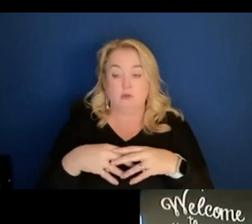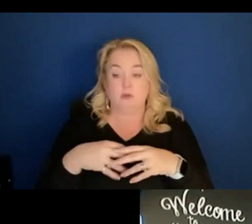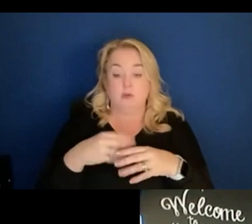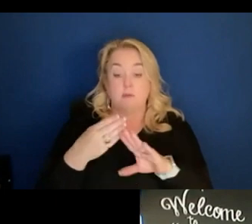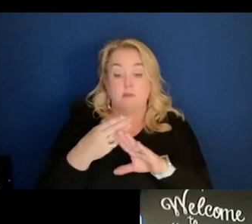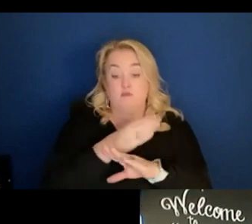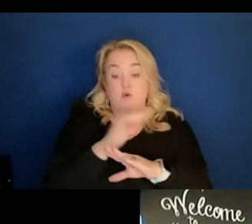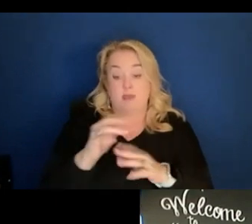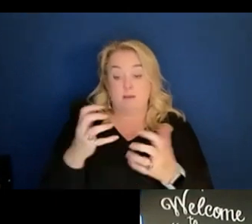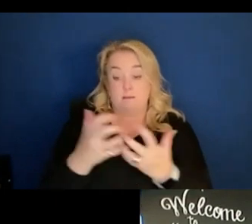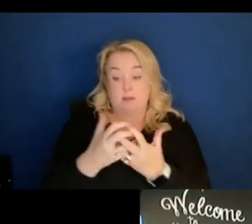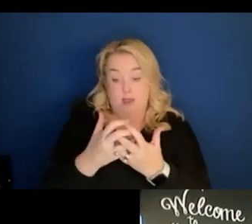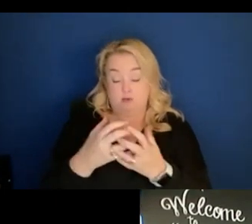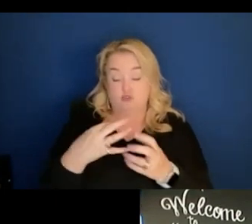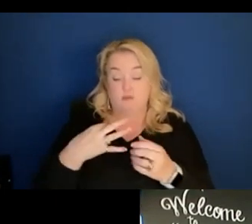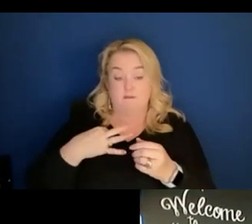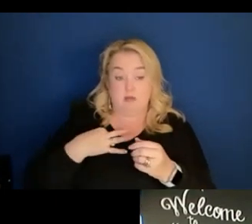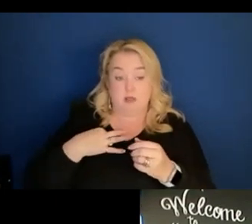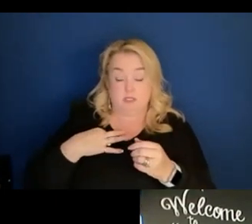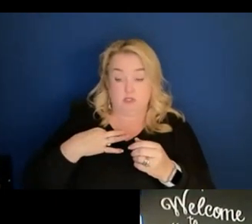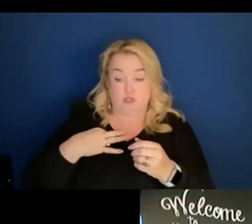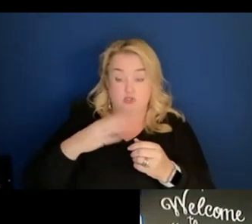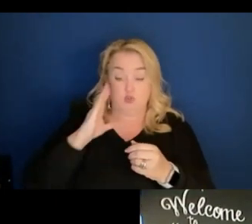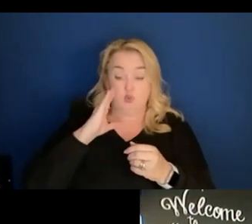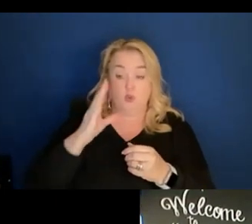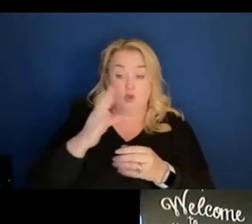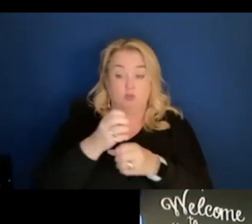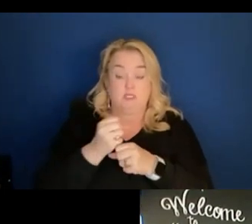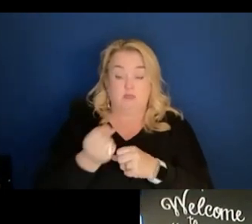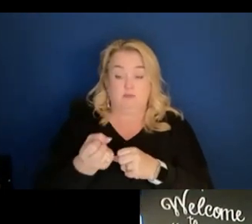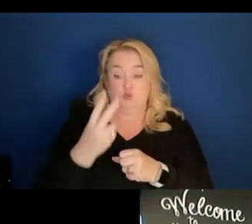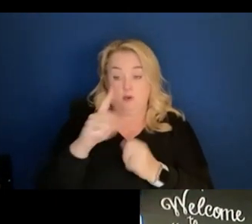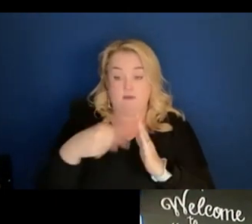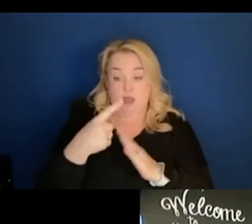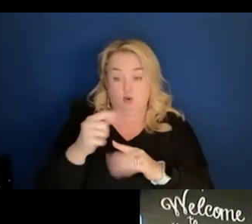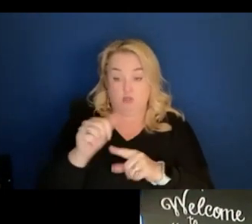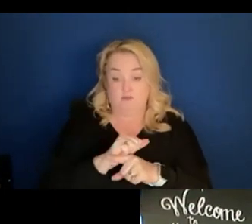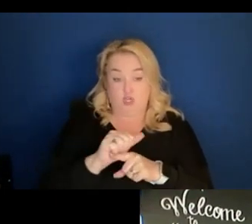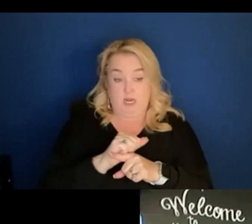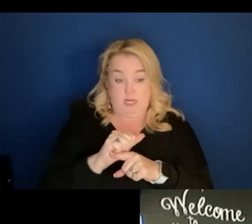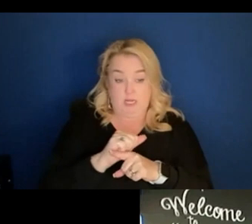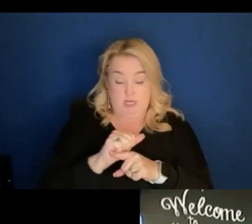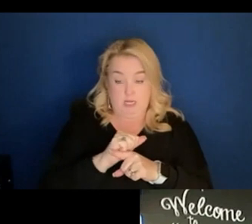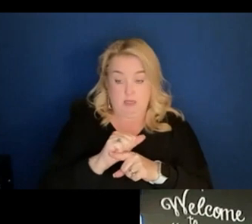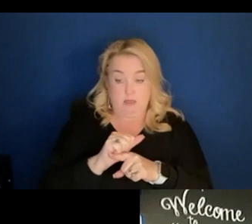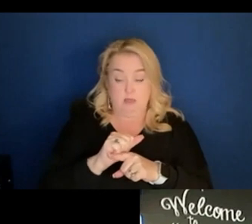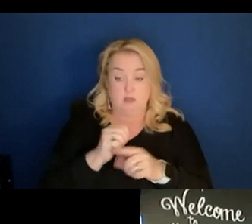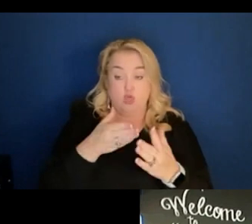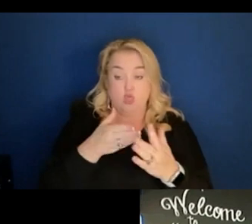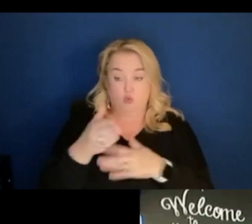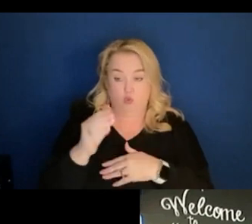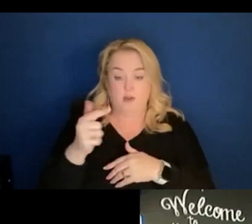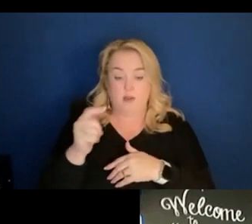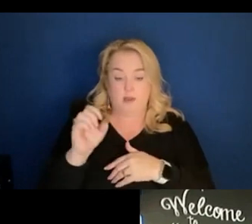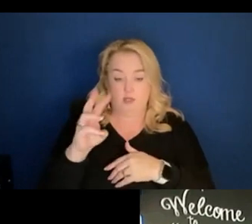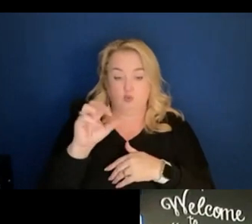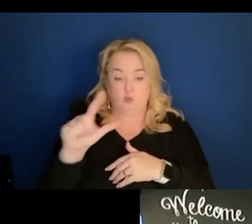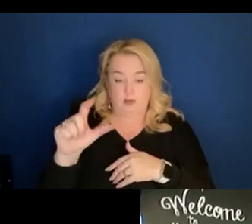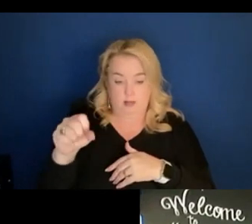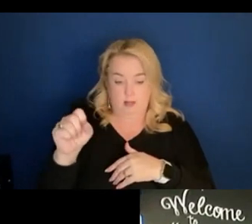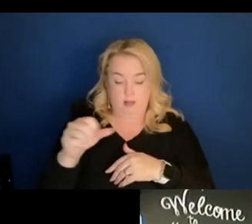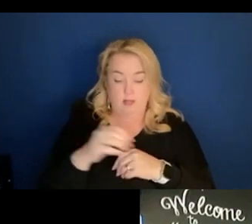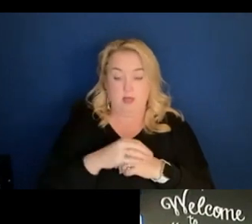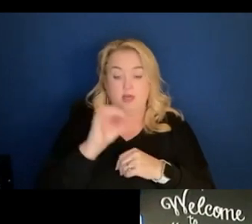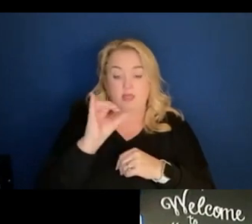Before the match, the respite volunteers receive 12 hours of training through AgeWell. And that training